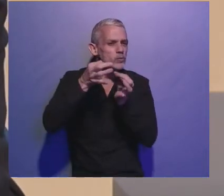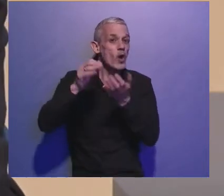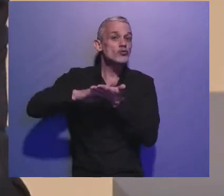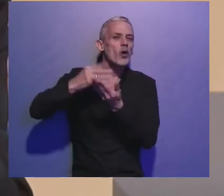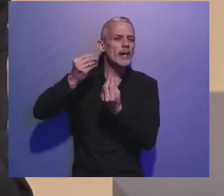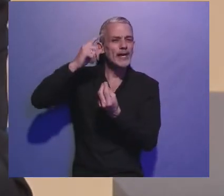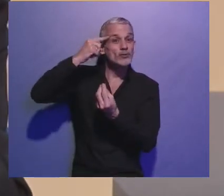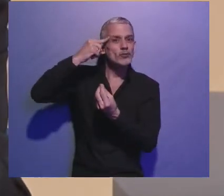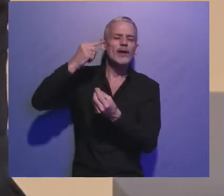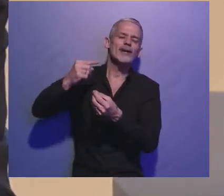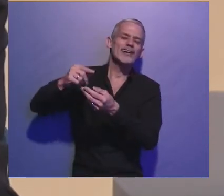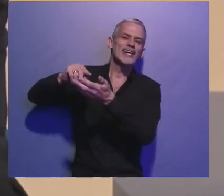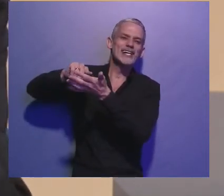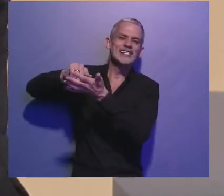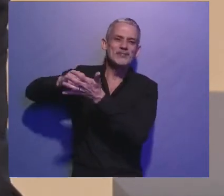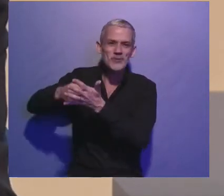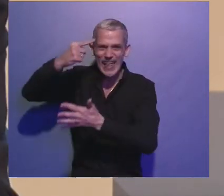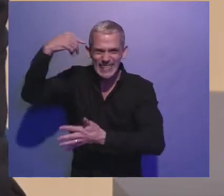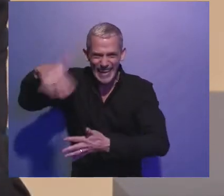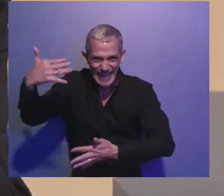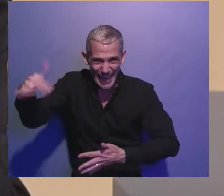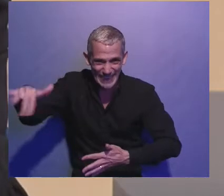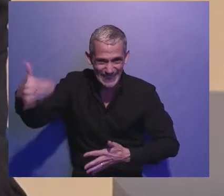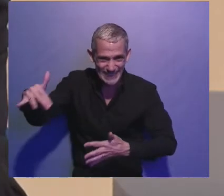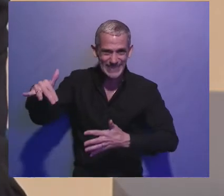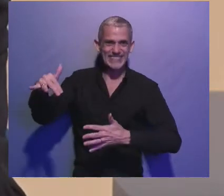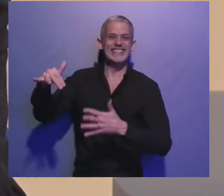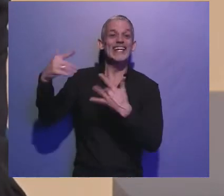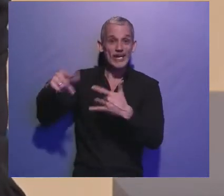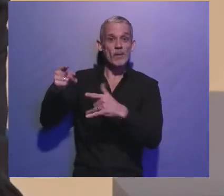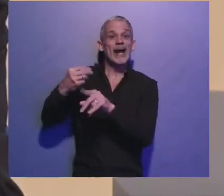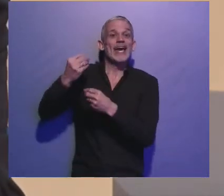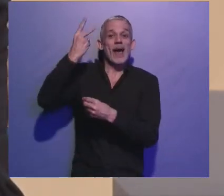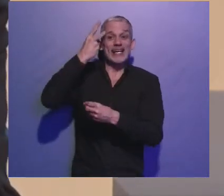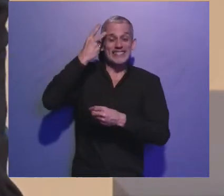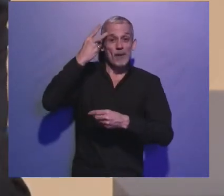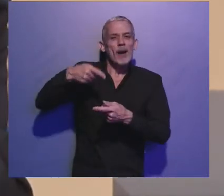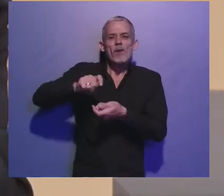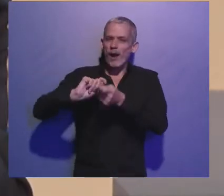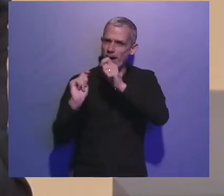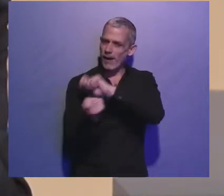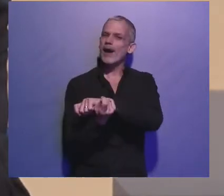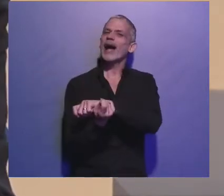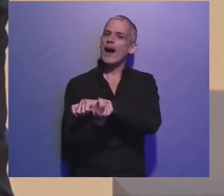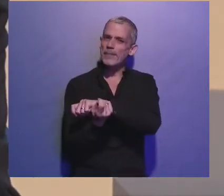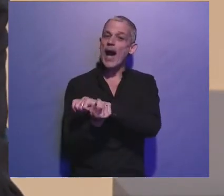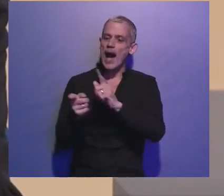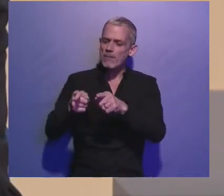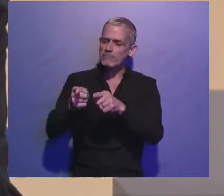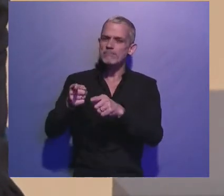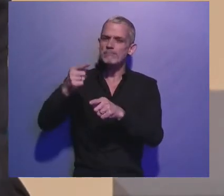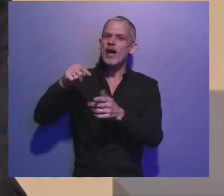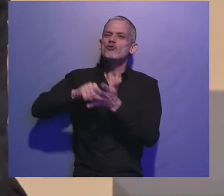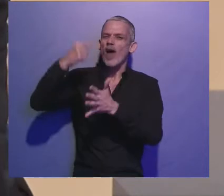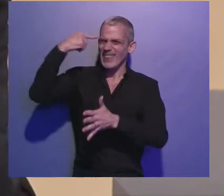colleagues on smart cities, so that Sao Paulo gradually may become, at least in some